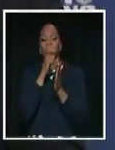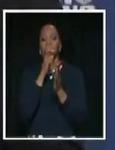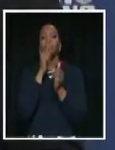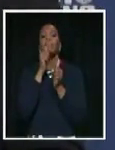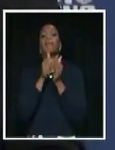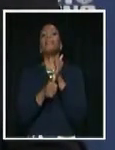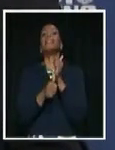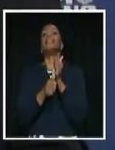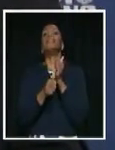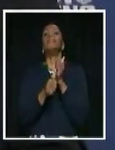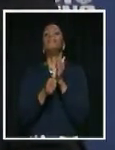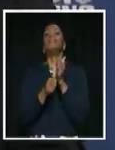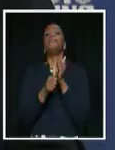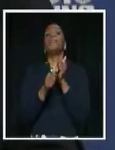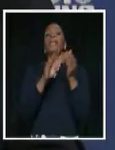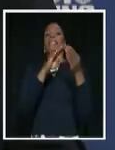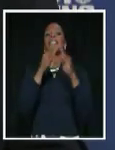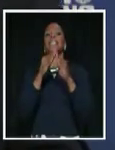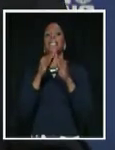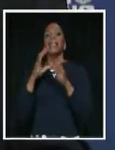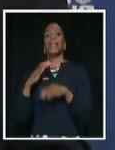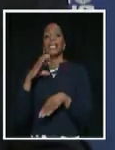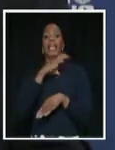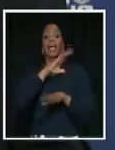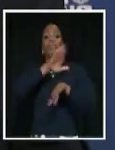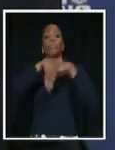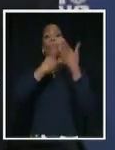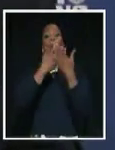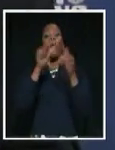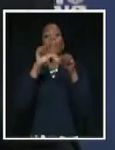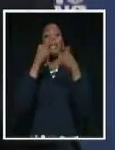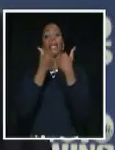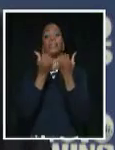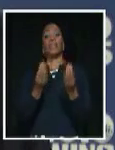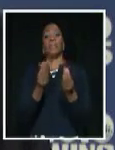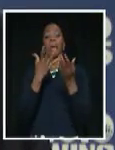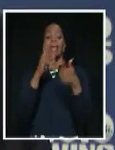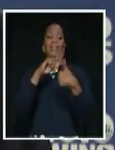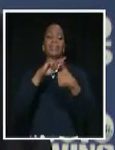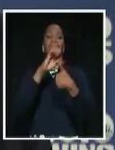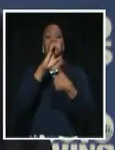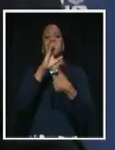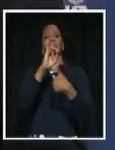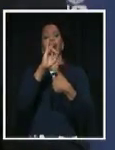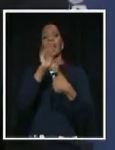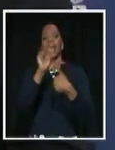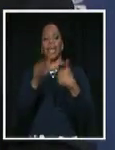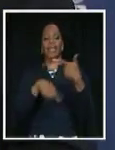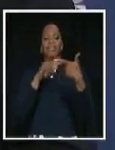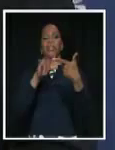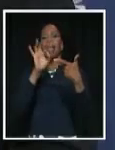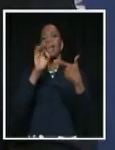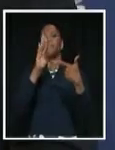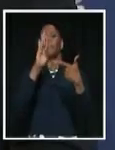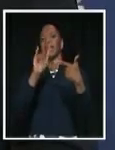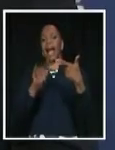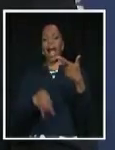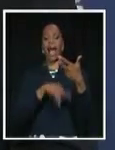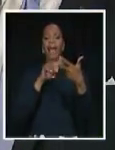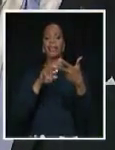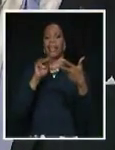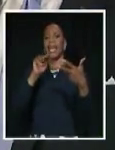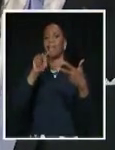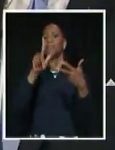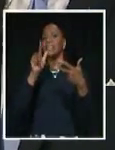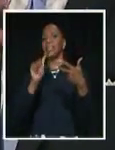City Council. All of the agencies that you talked about, the FBI, the CIA, the MTA had an Inspector General. The